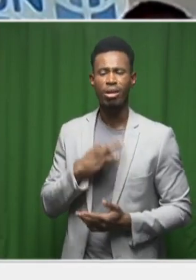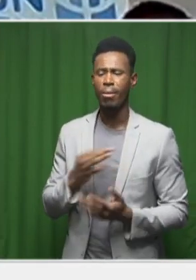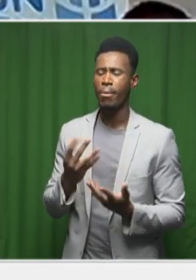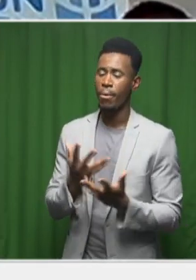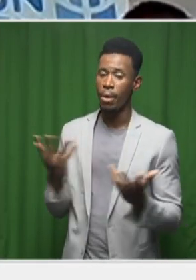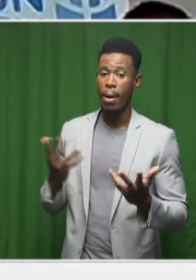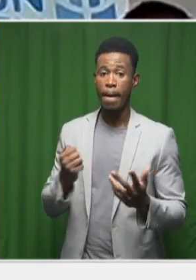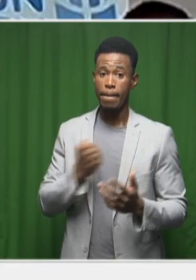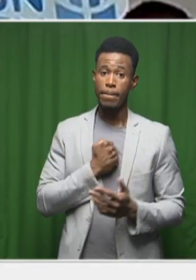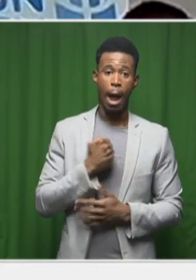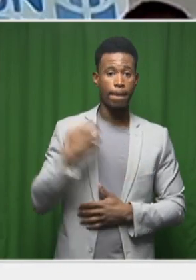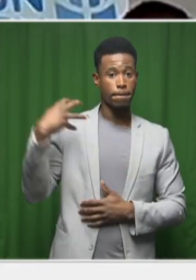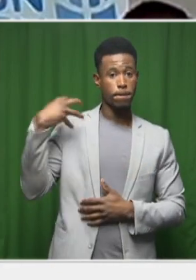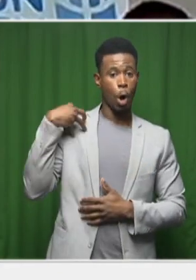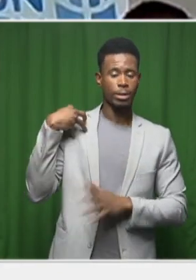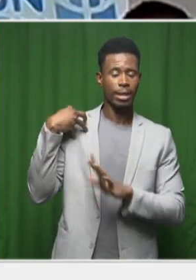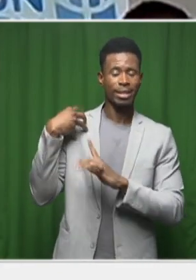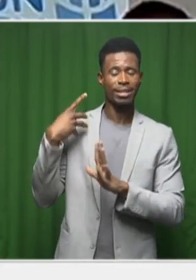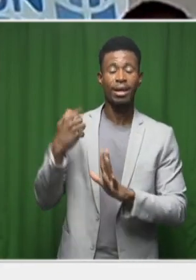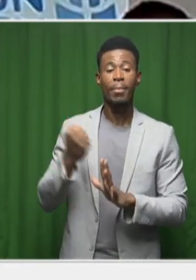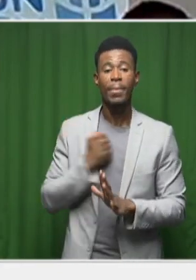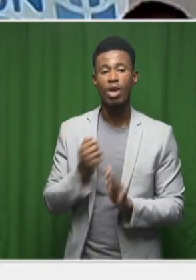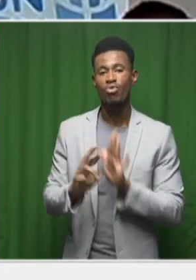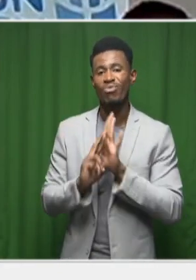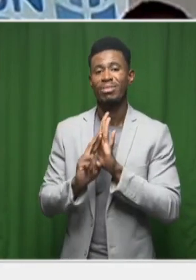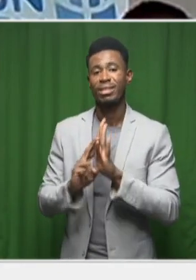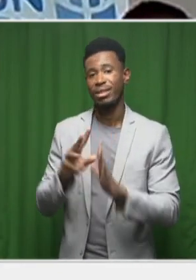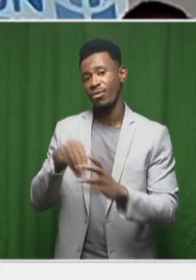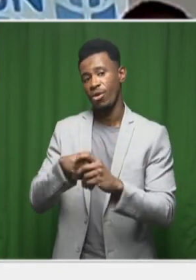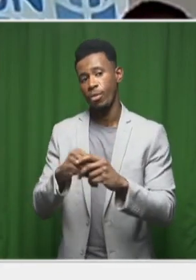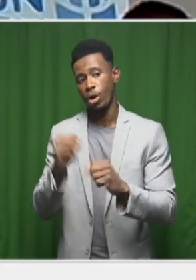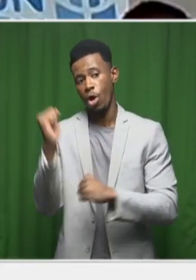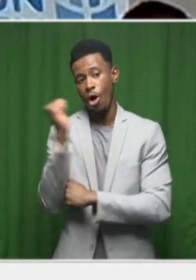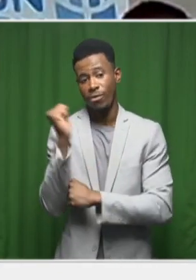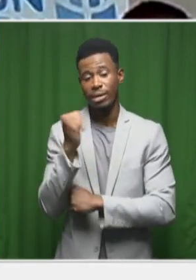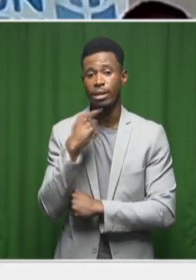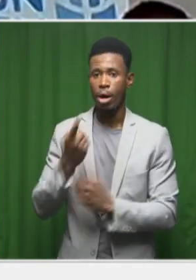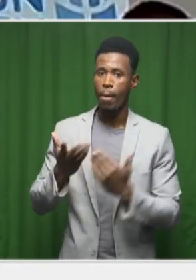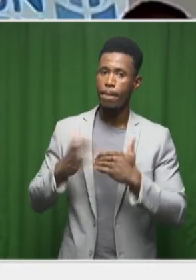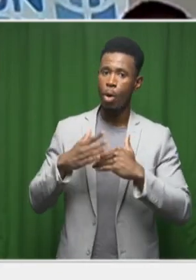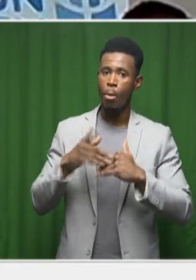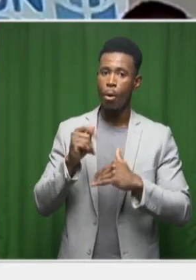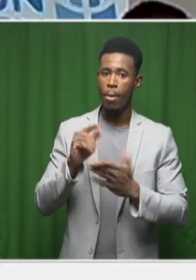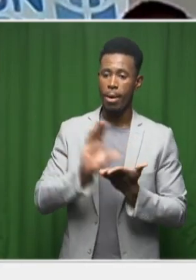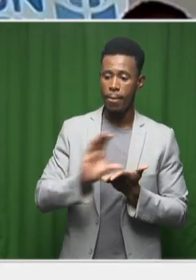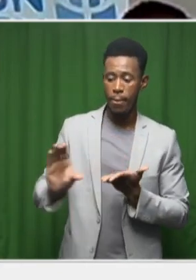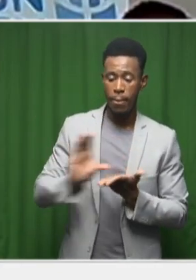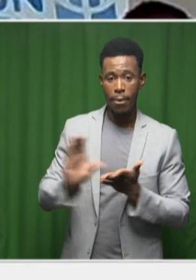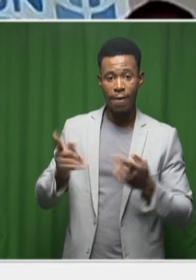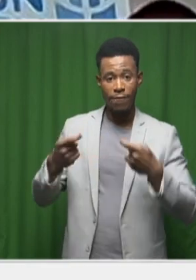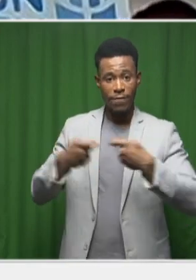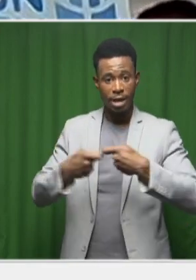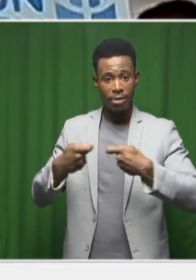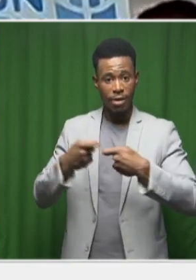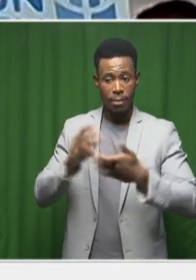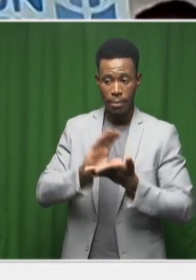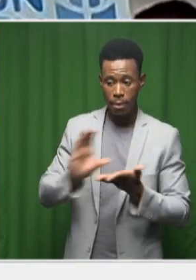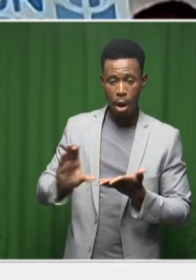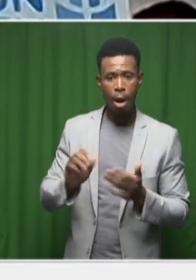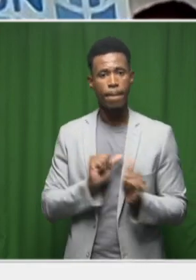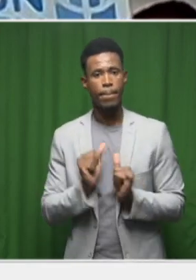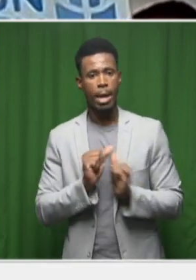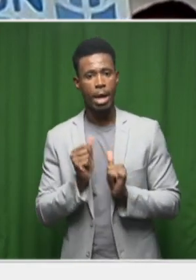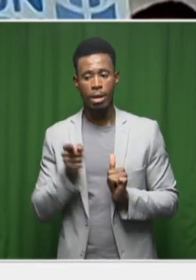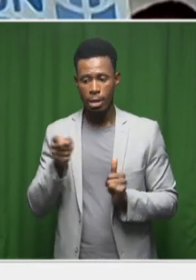my representative in the office always say, the more we get funding, the better for us that we'll be able to